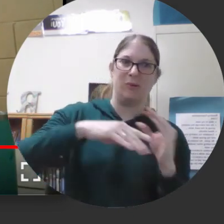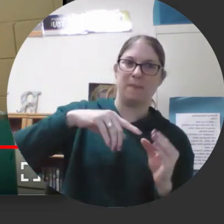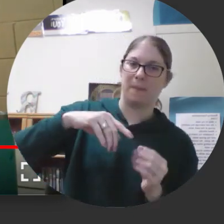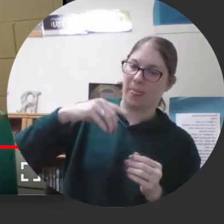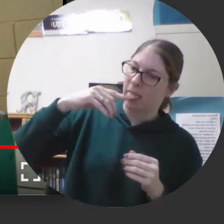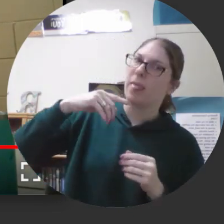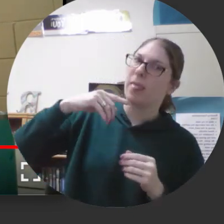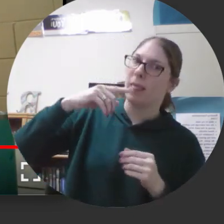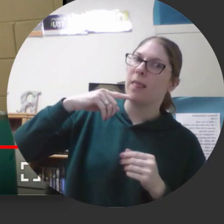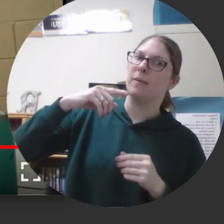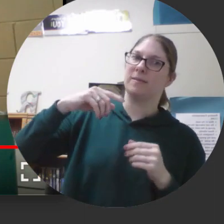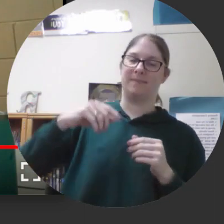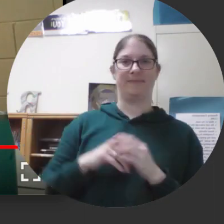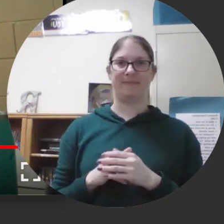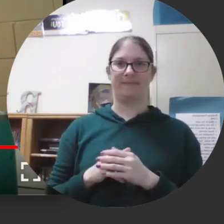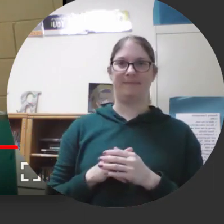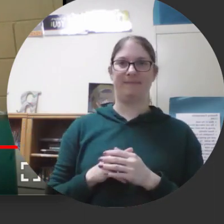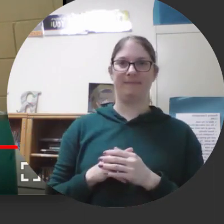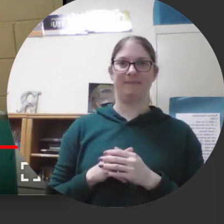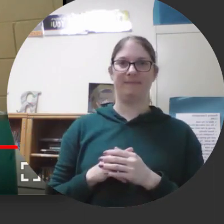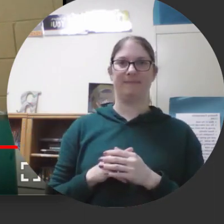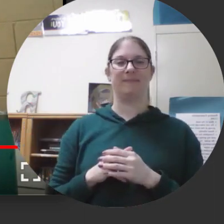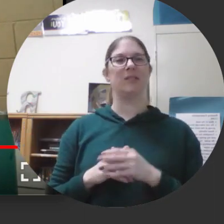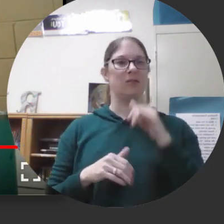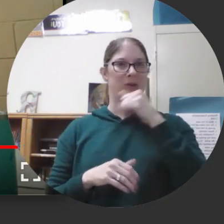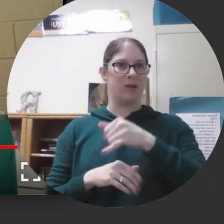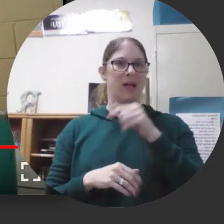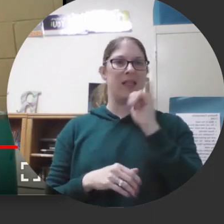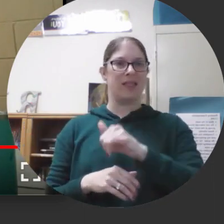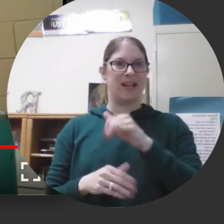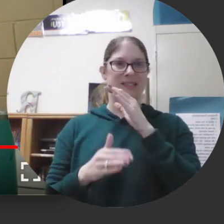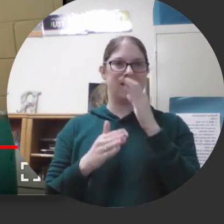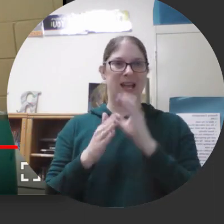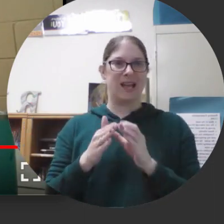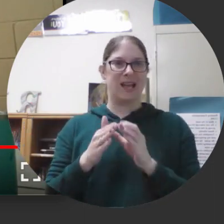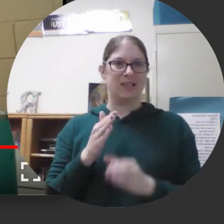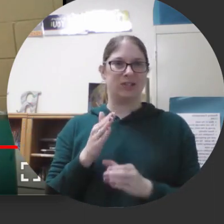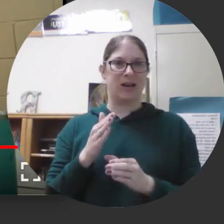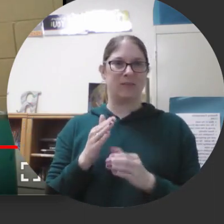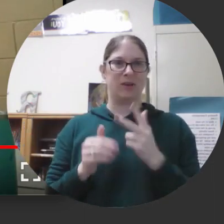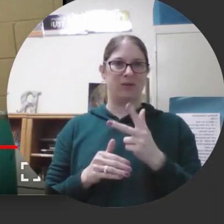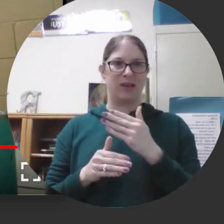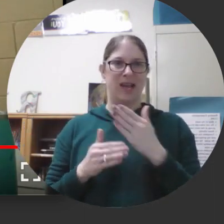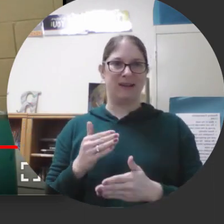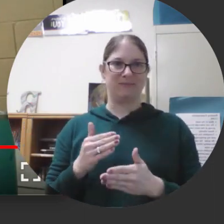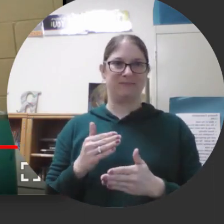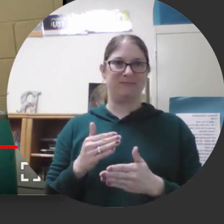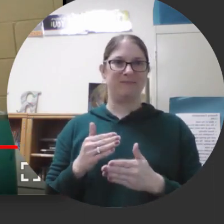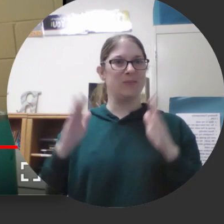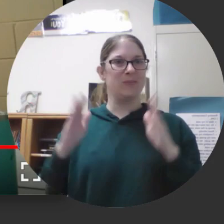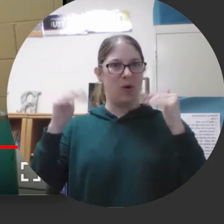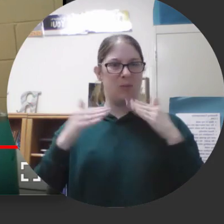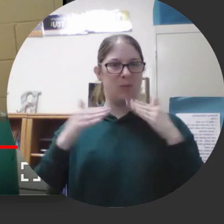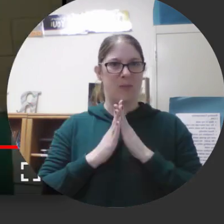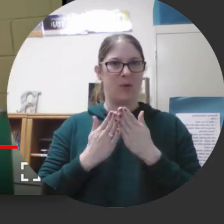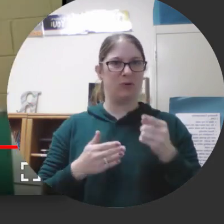So we will continue chapter 4, The Last Sardine, soon. Hope you're enjoying the book.